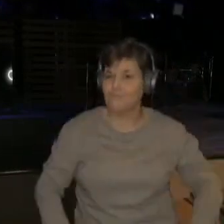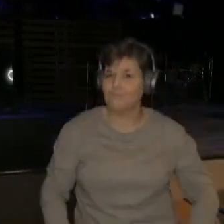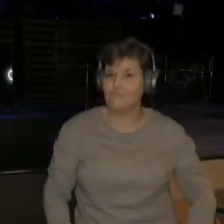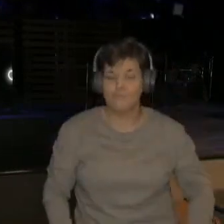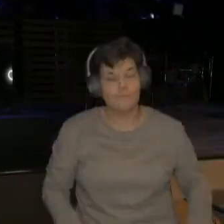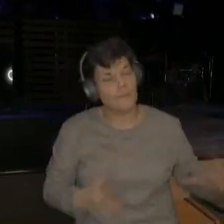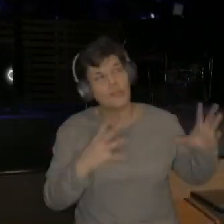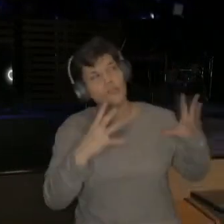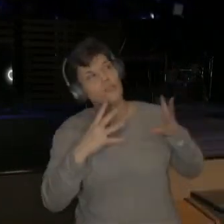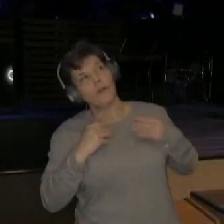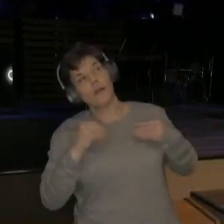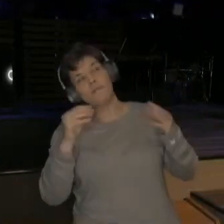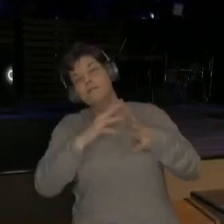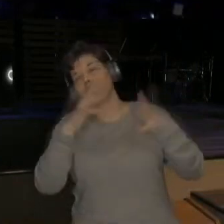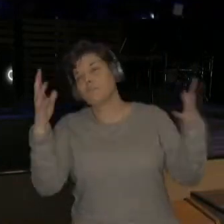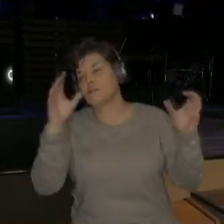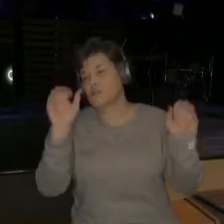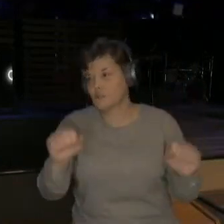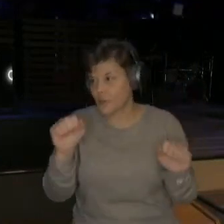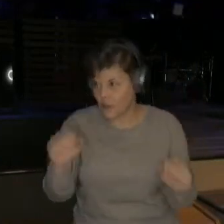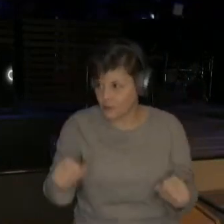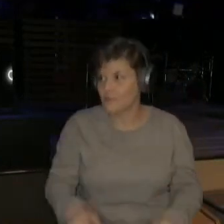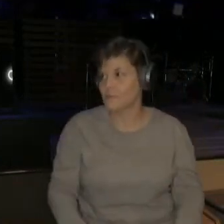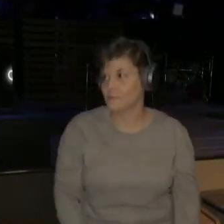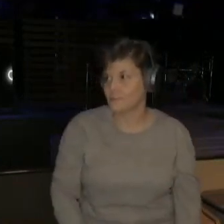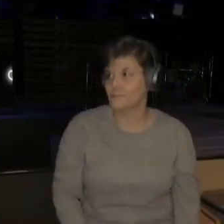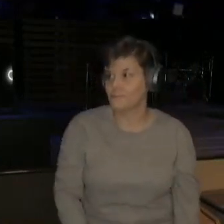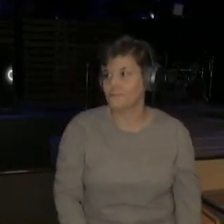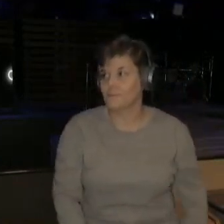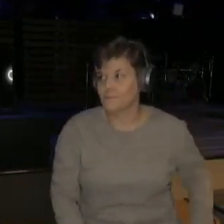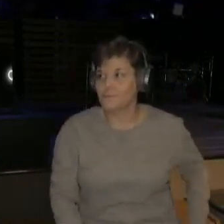up as much as you can.